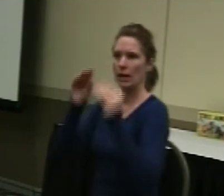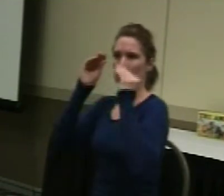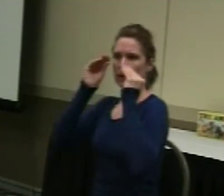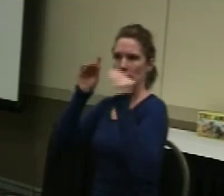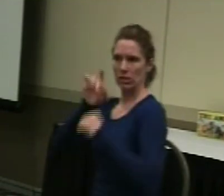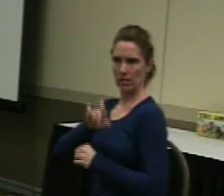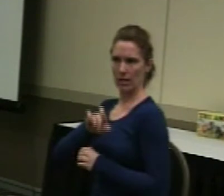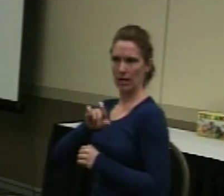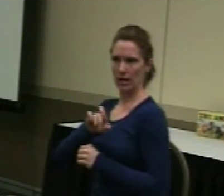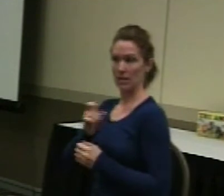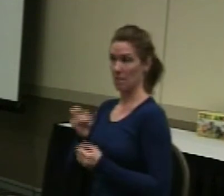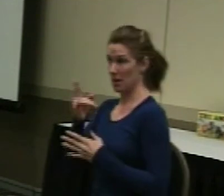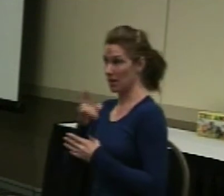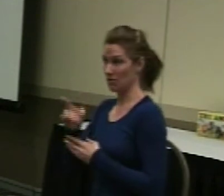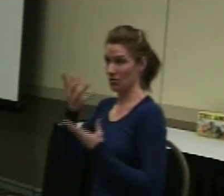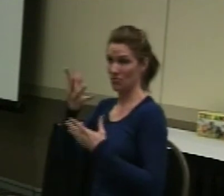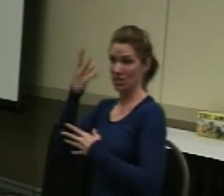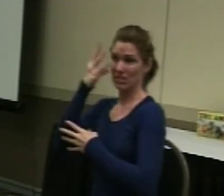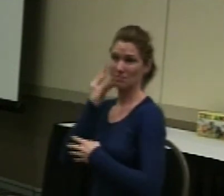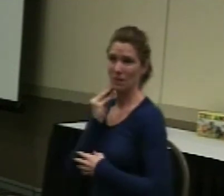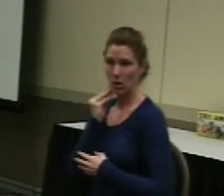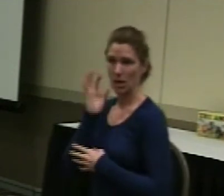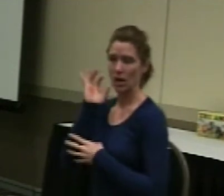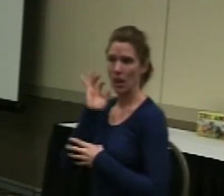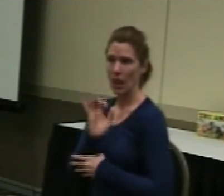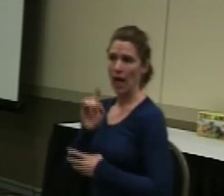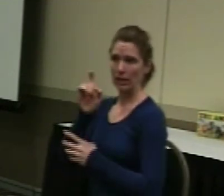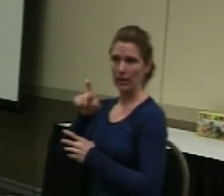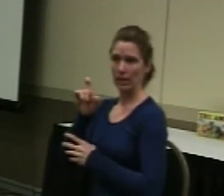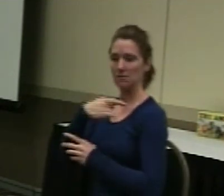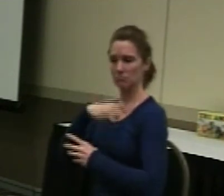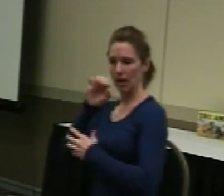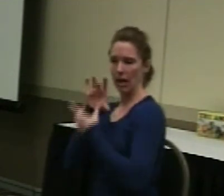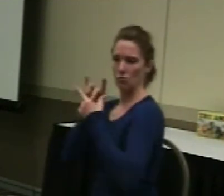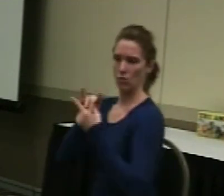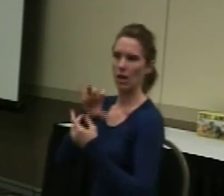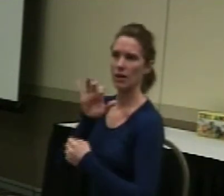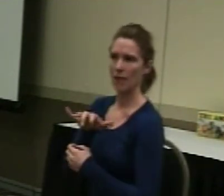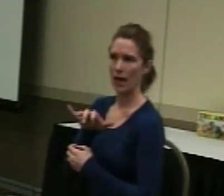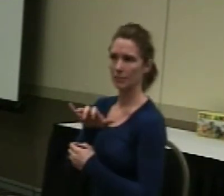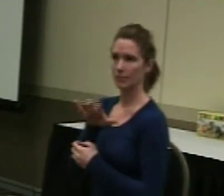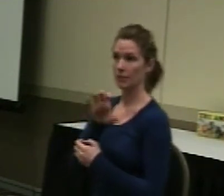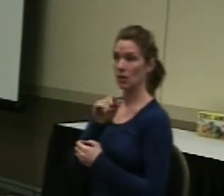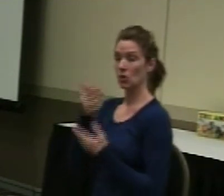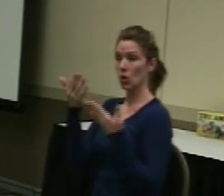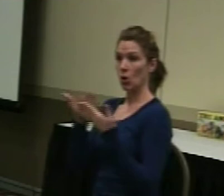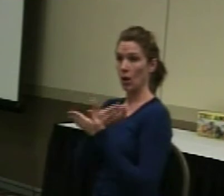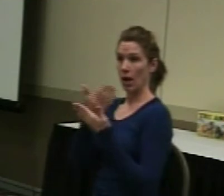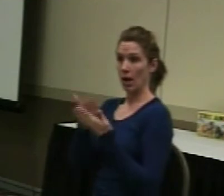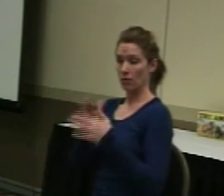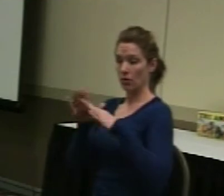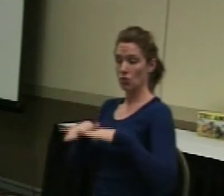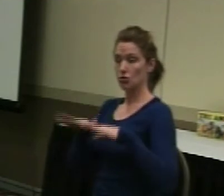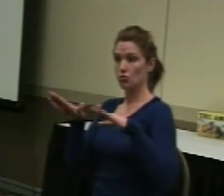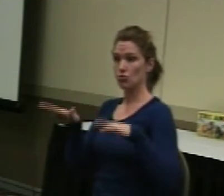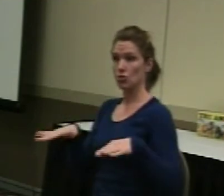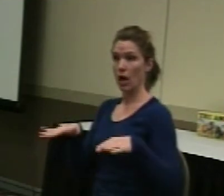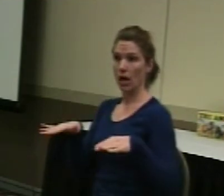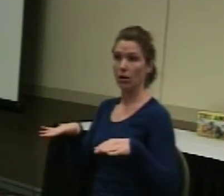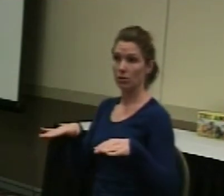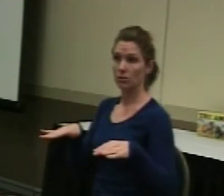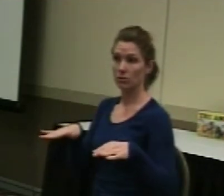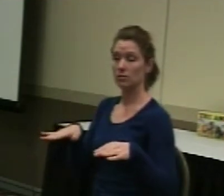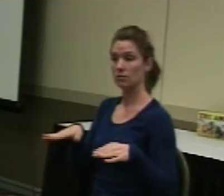teaching needs that many of you have these days. And so as you deal with every new child, taking them one by one,